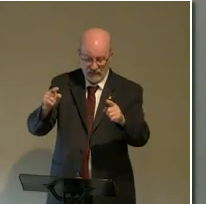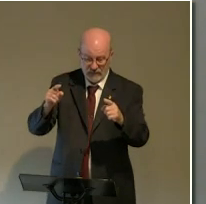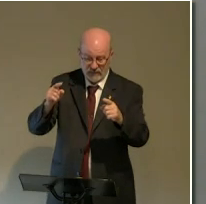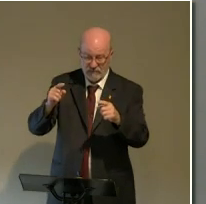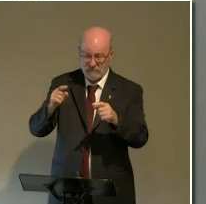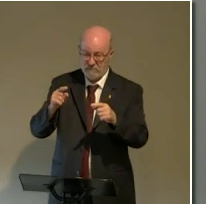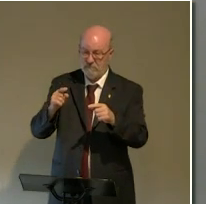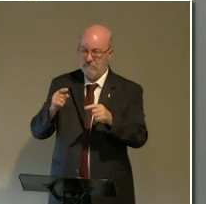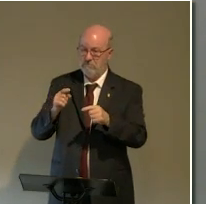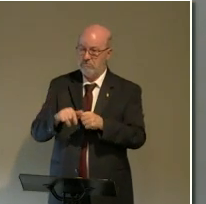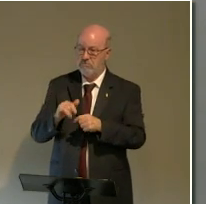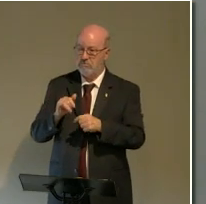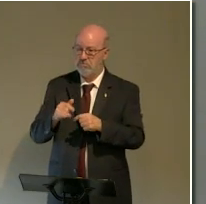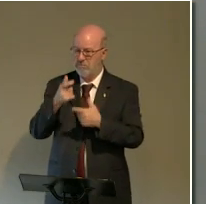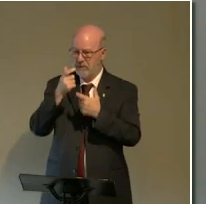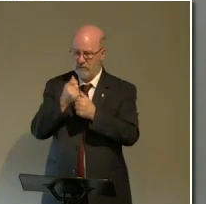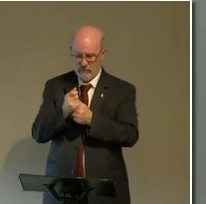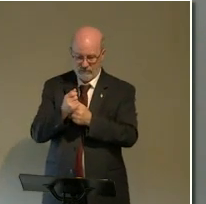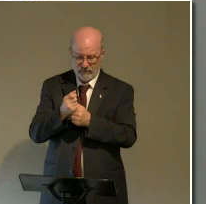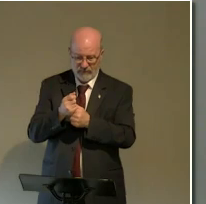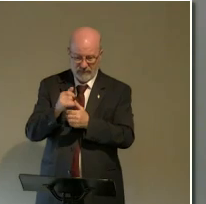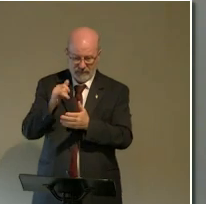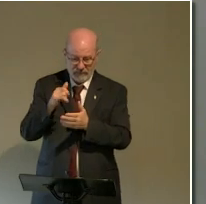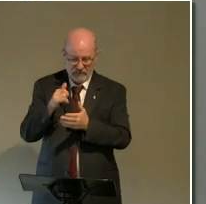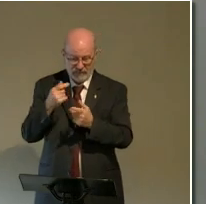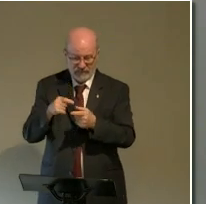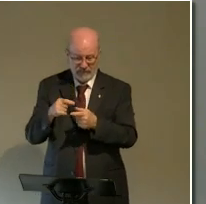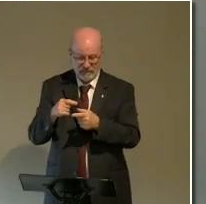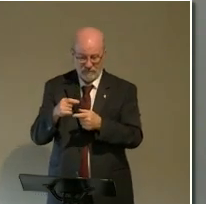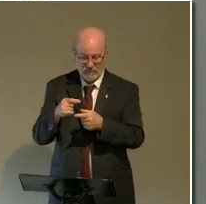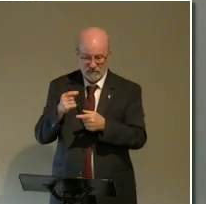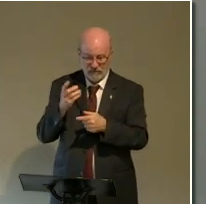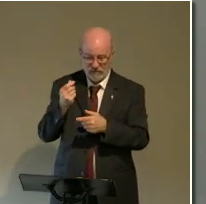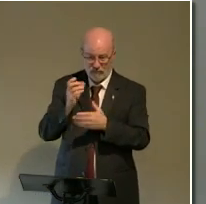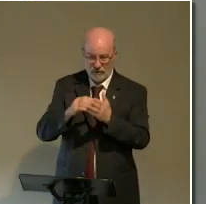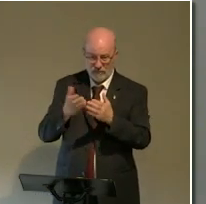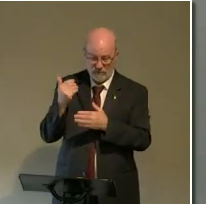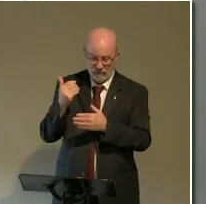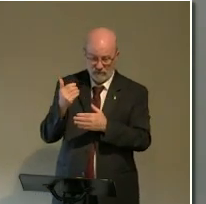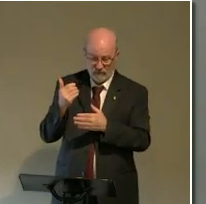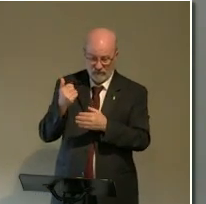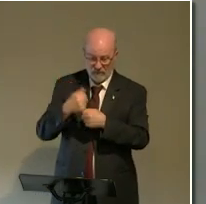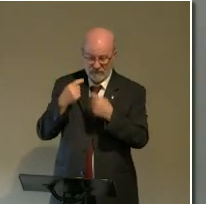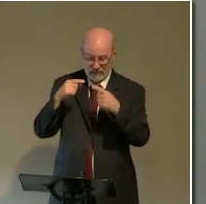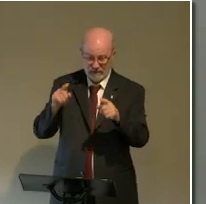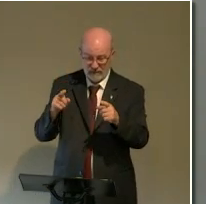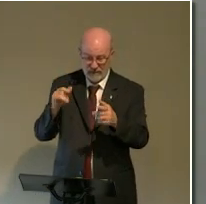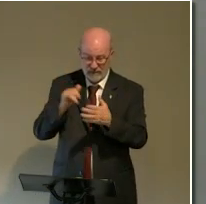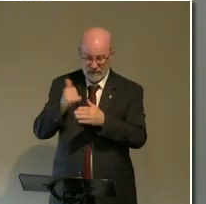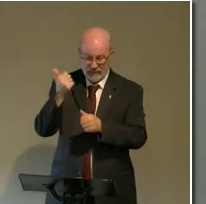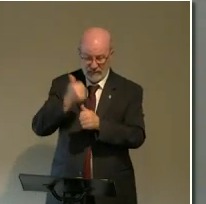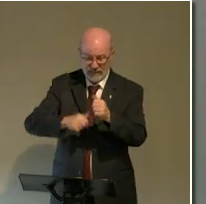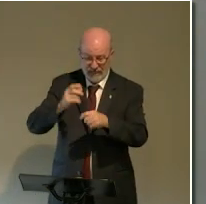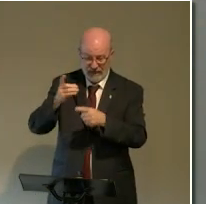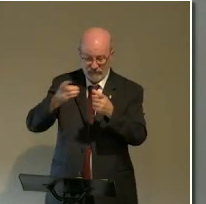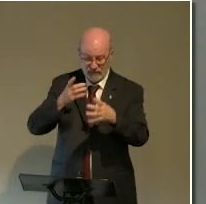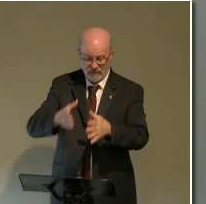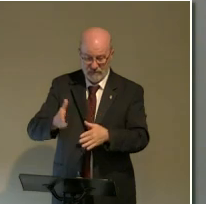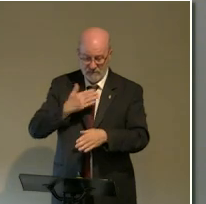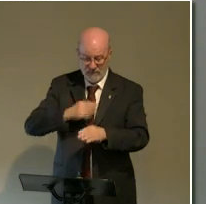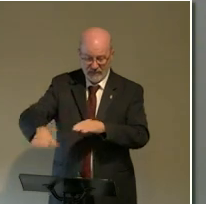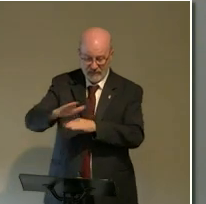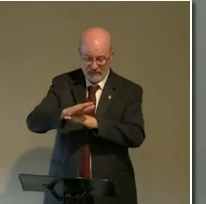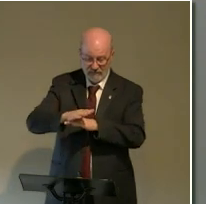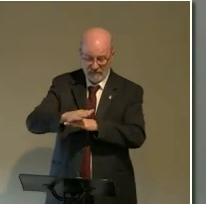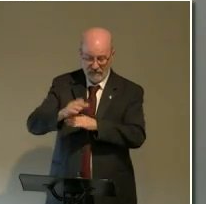Huh, interesting. That happened a couple chapters before, right? I make a decree that in every dominion of